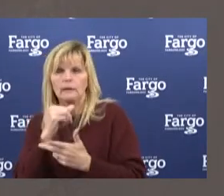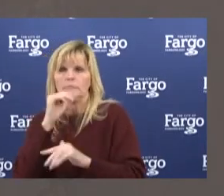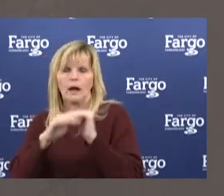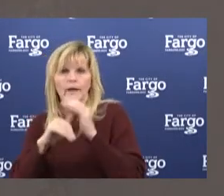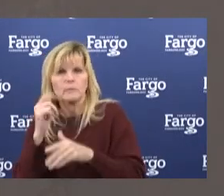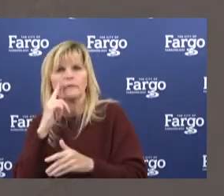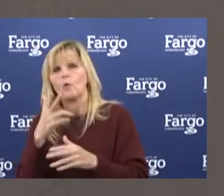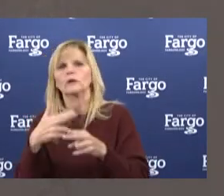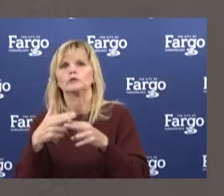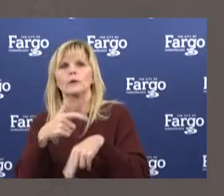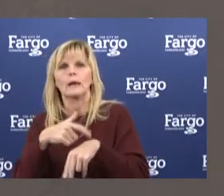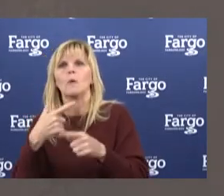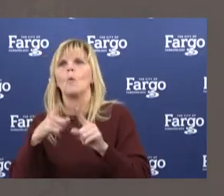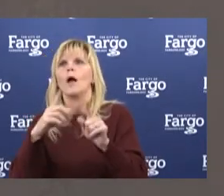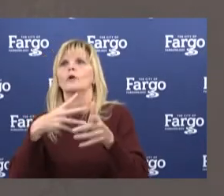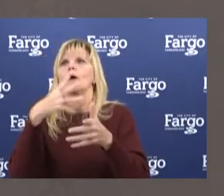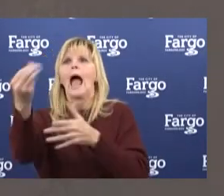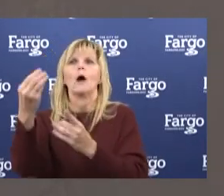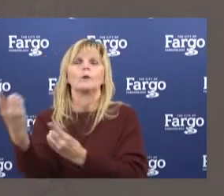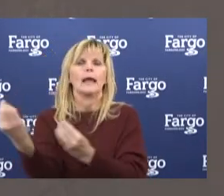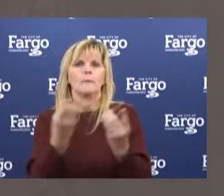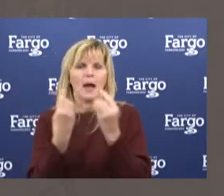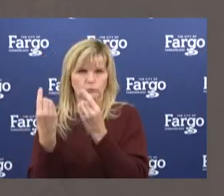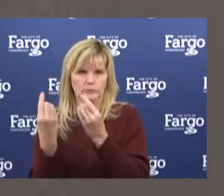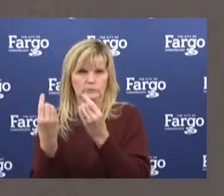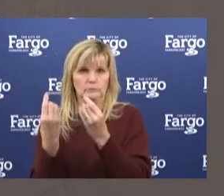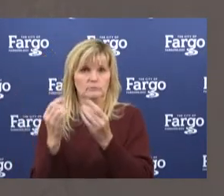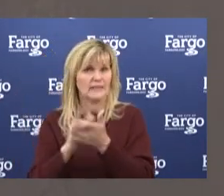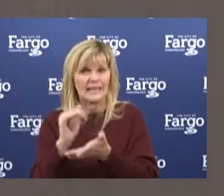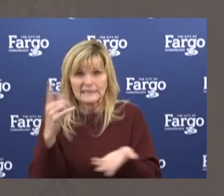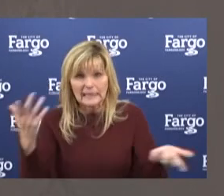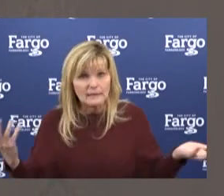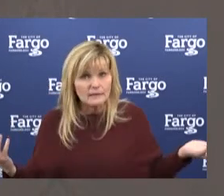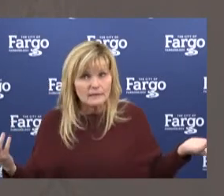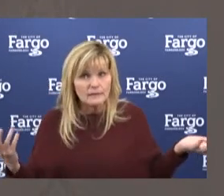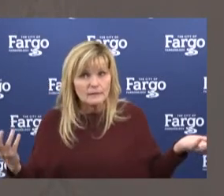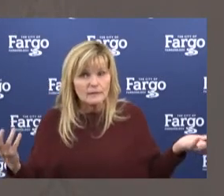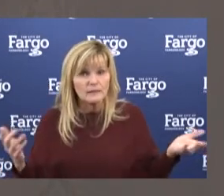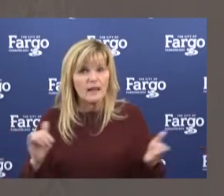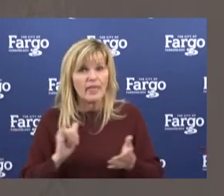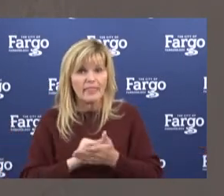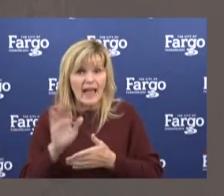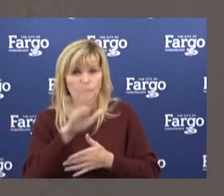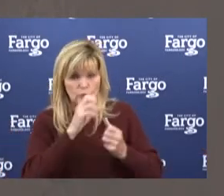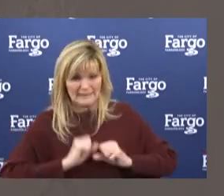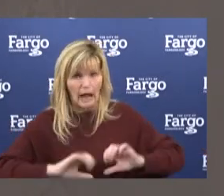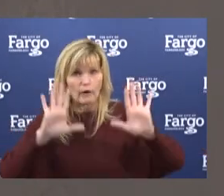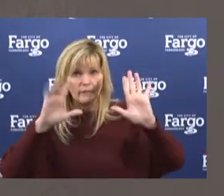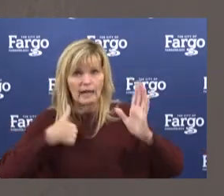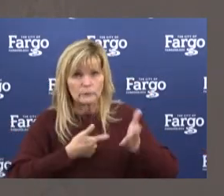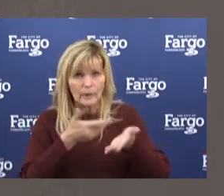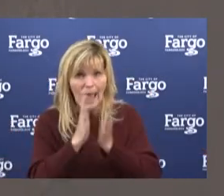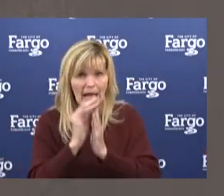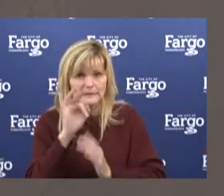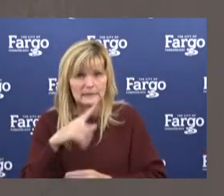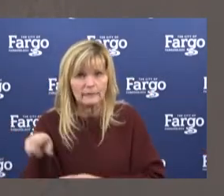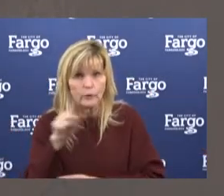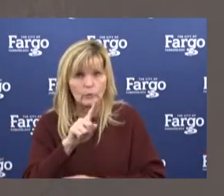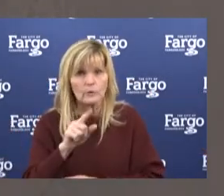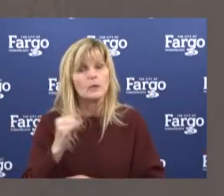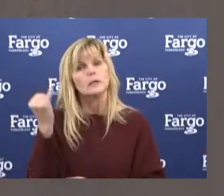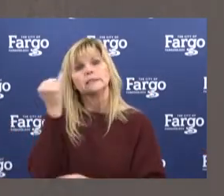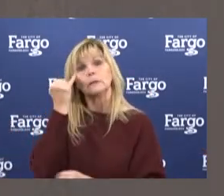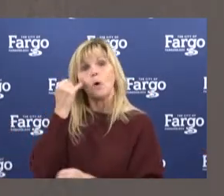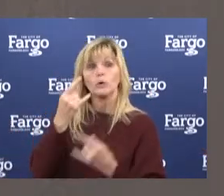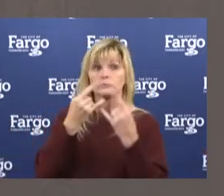for a period of time while you're out and about. That's it. That's your major sacrifice. If they do work,